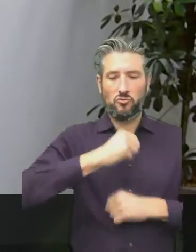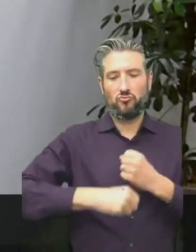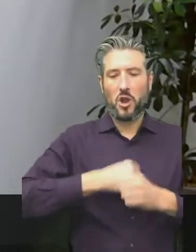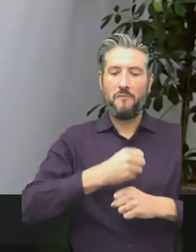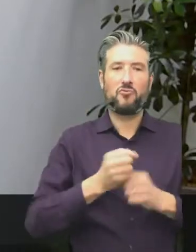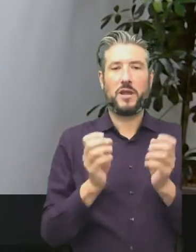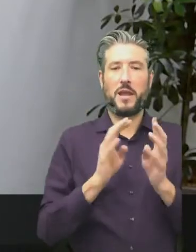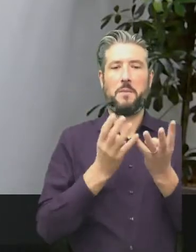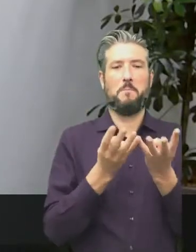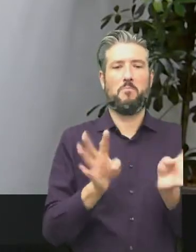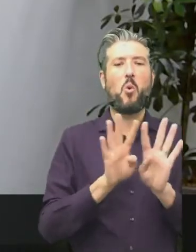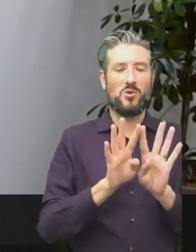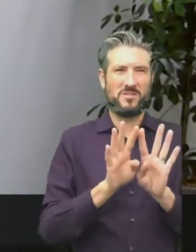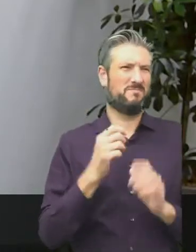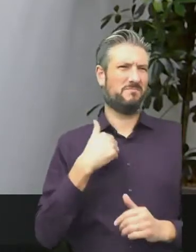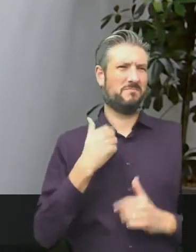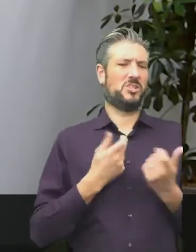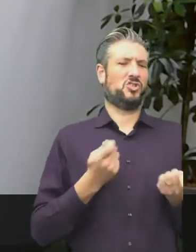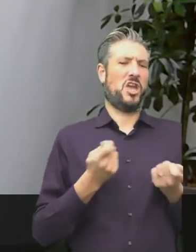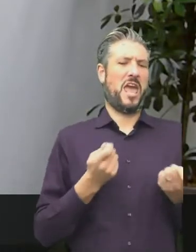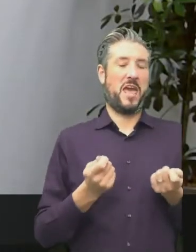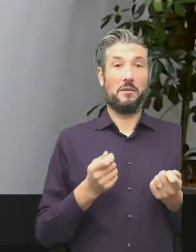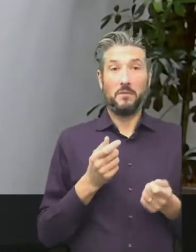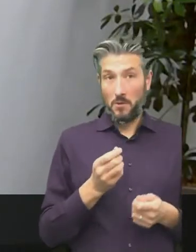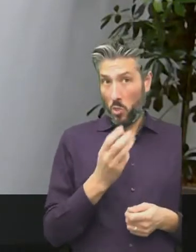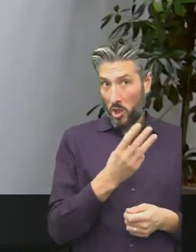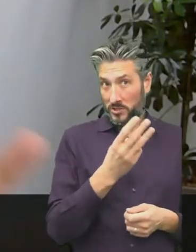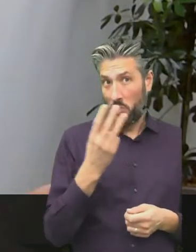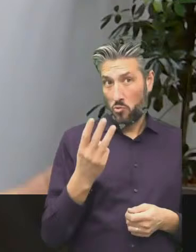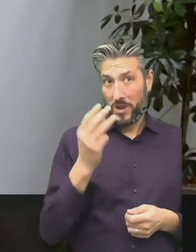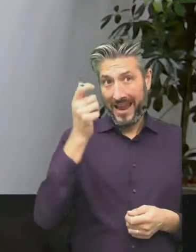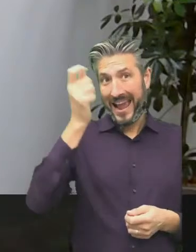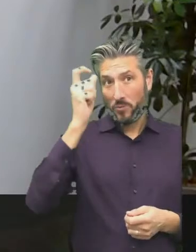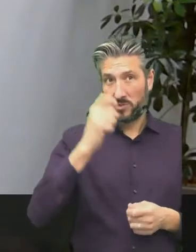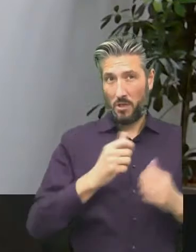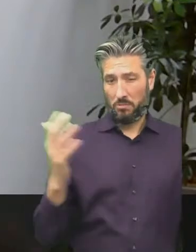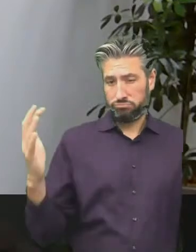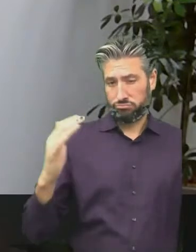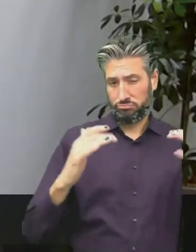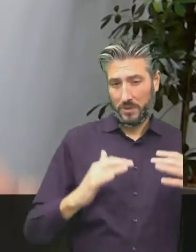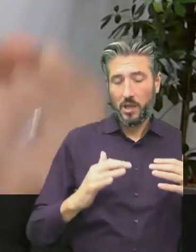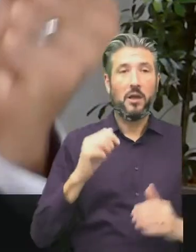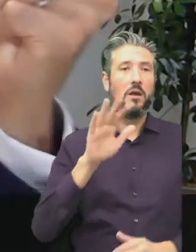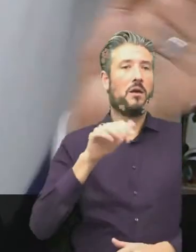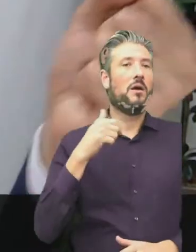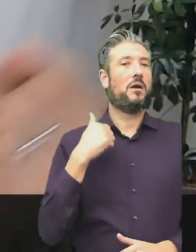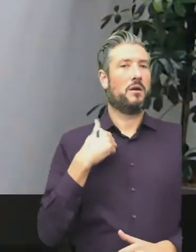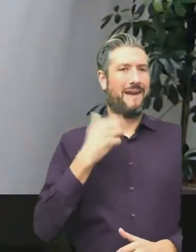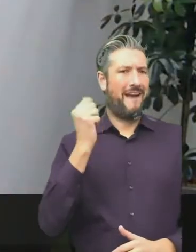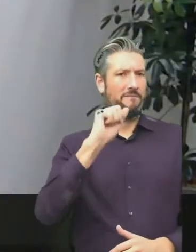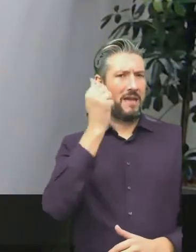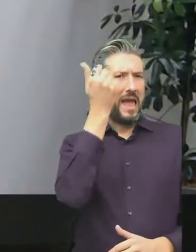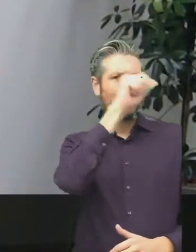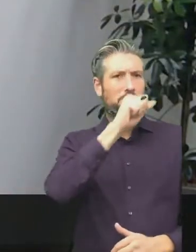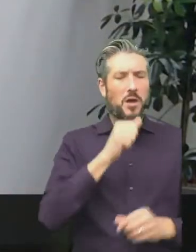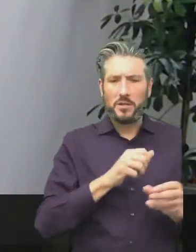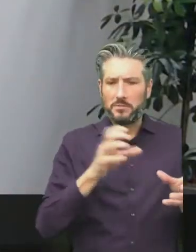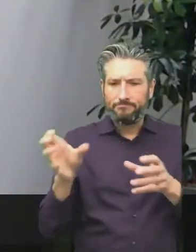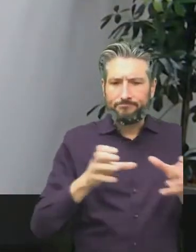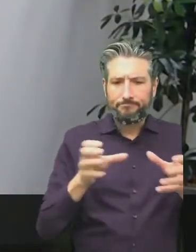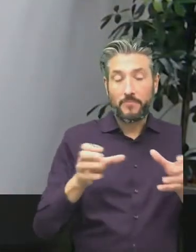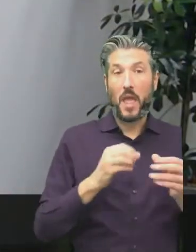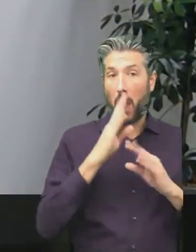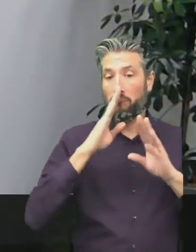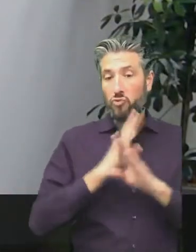They're the 32, 33 councils in our city. And we're pooling our expertise and our resources with the private sector to have a Green